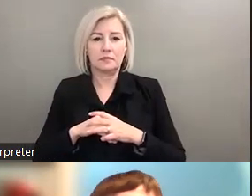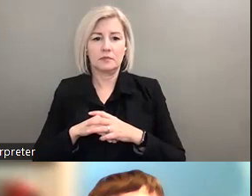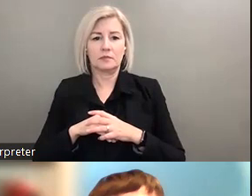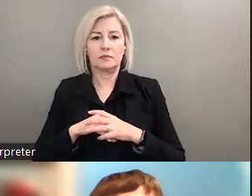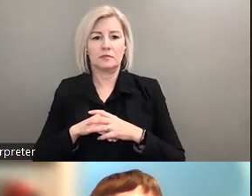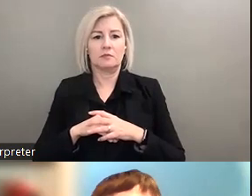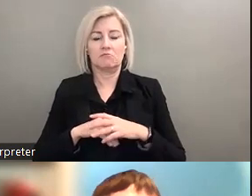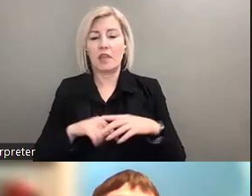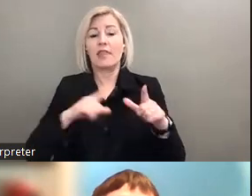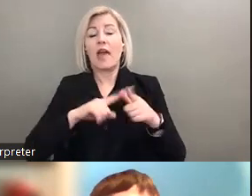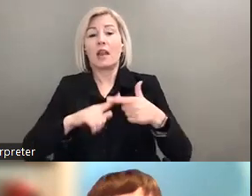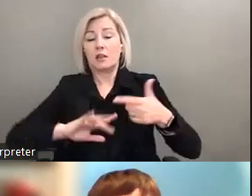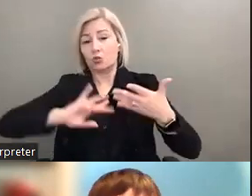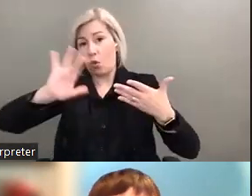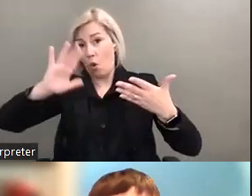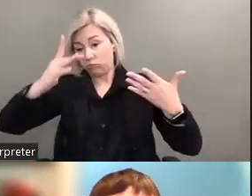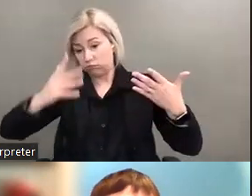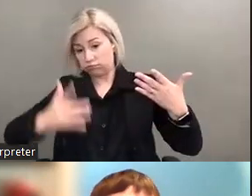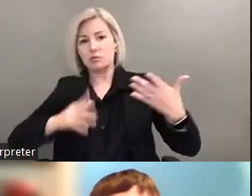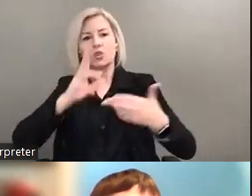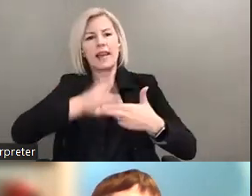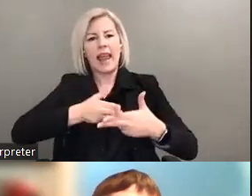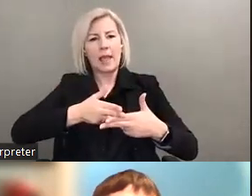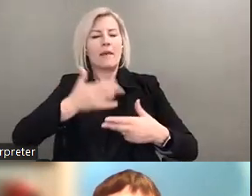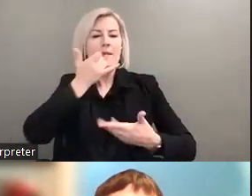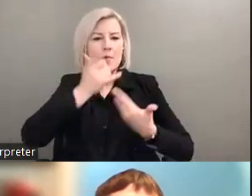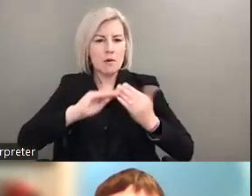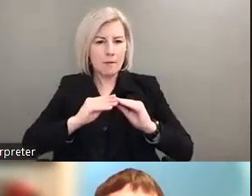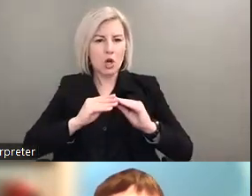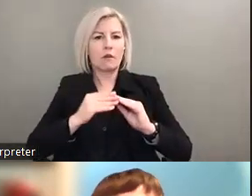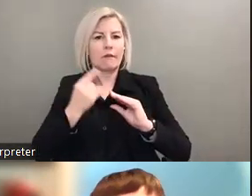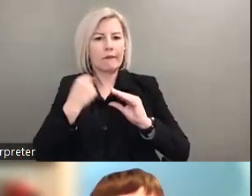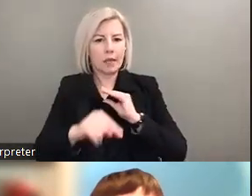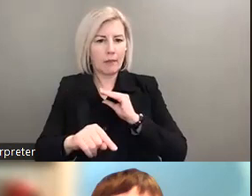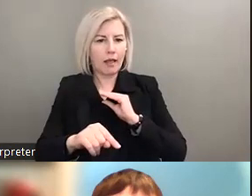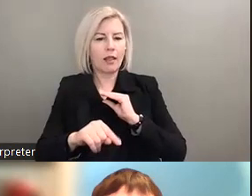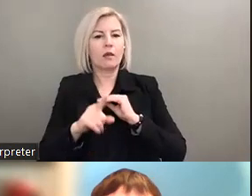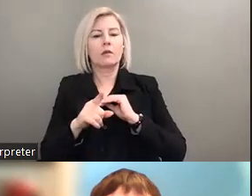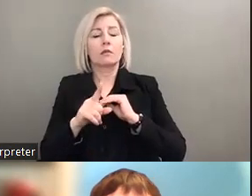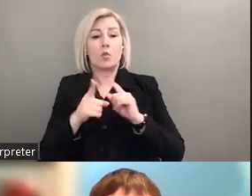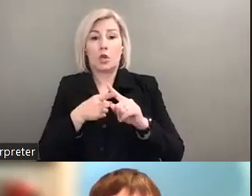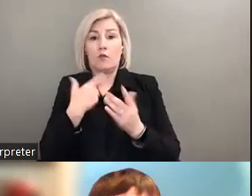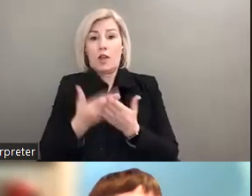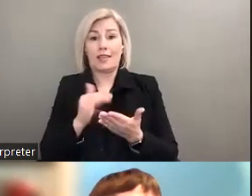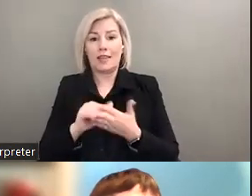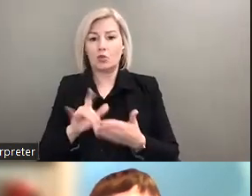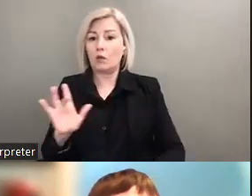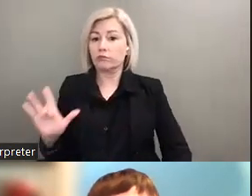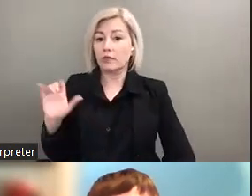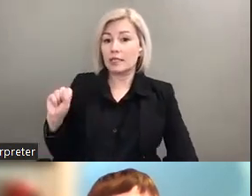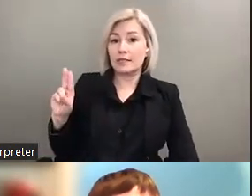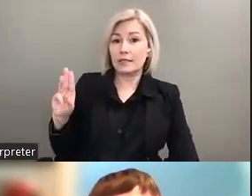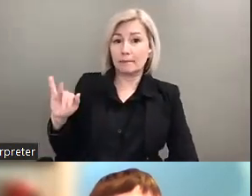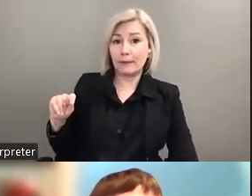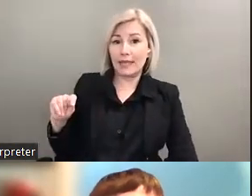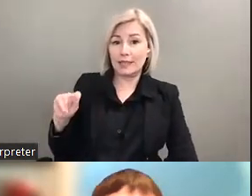At the bottom of the page, you'll list your name, phone number, and email. And when you've gotten to this page, you can hit submit at the bottom of